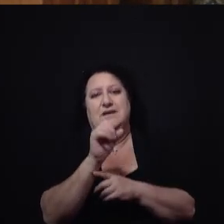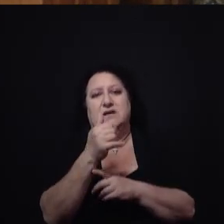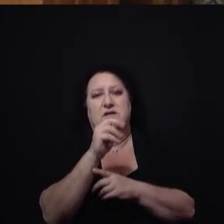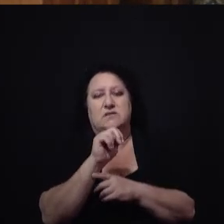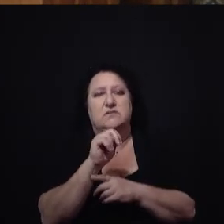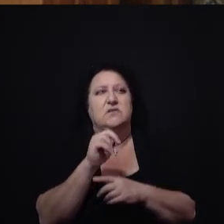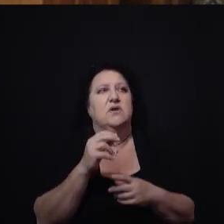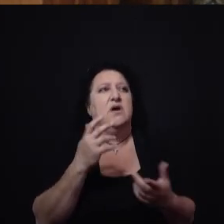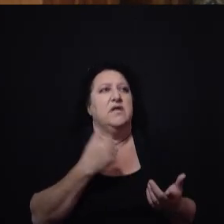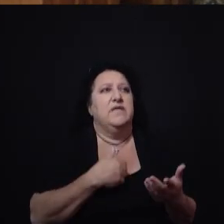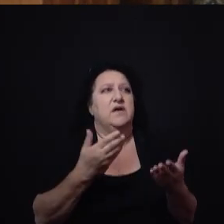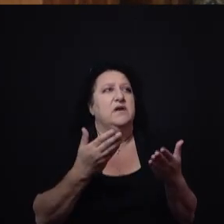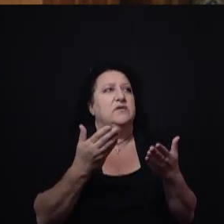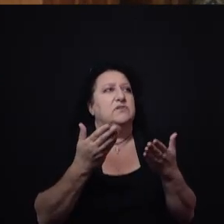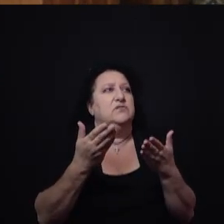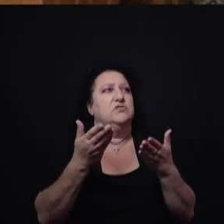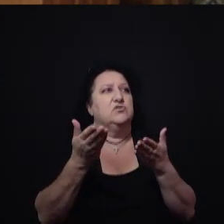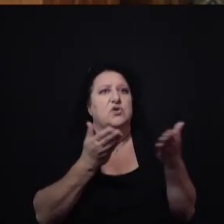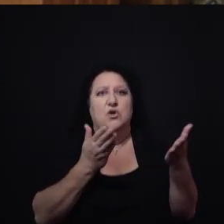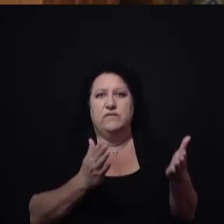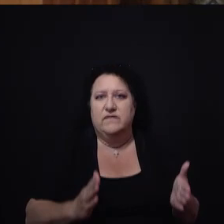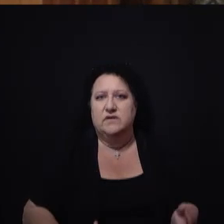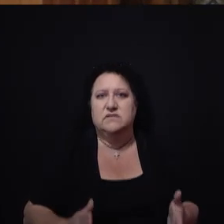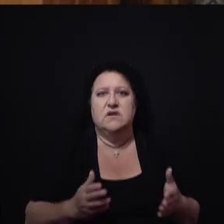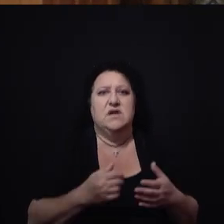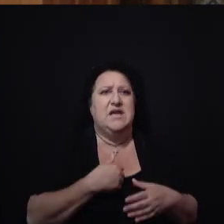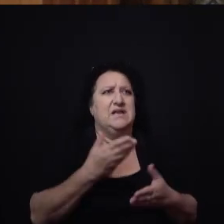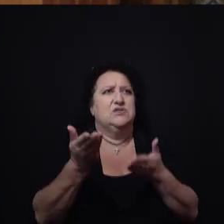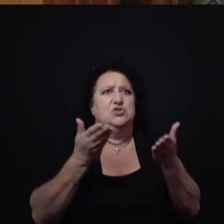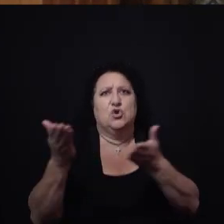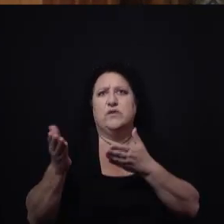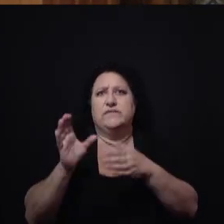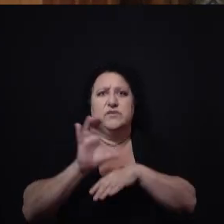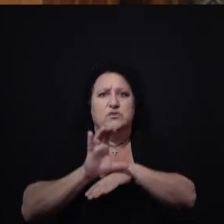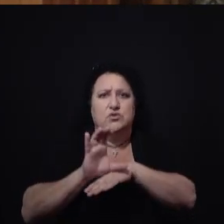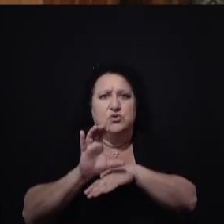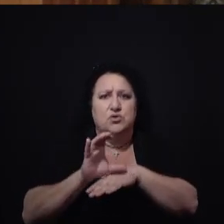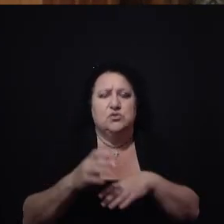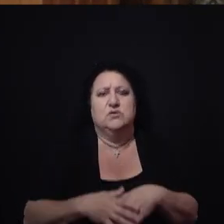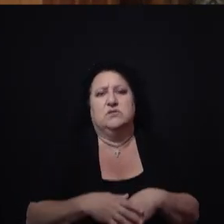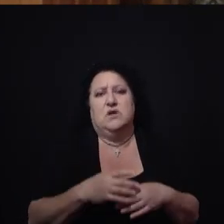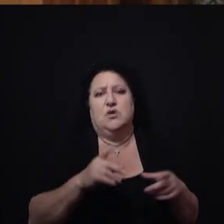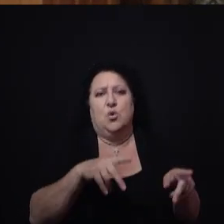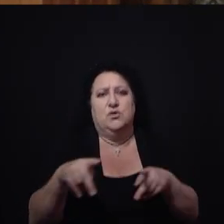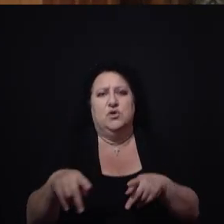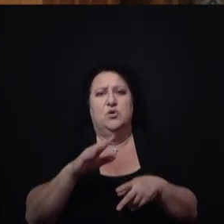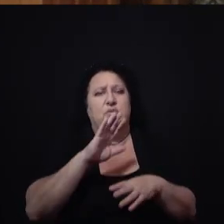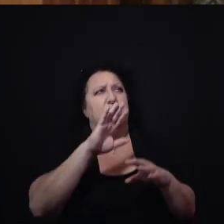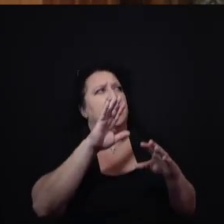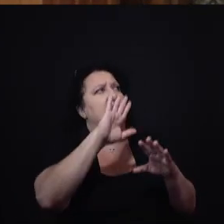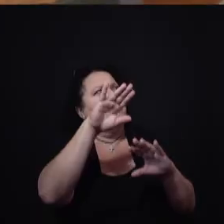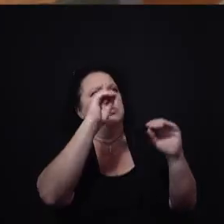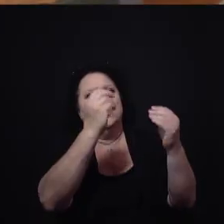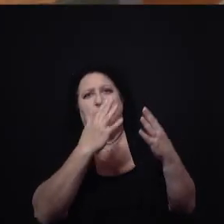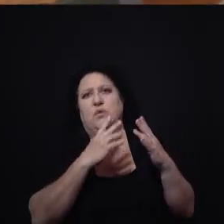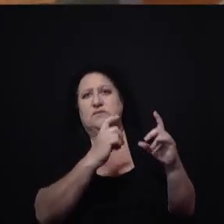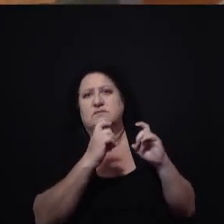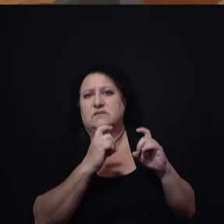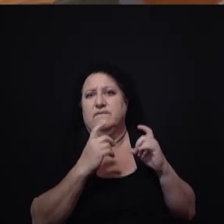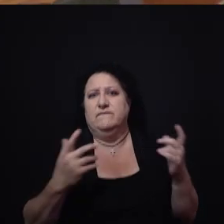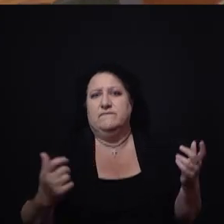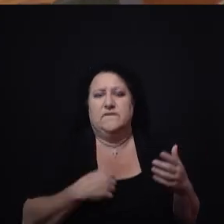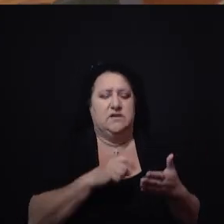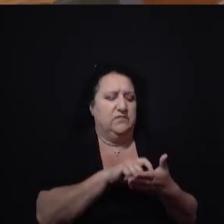become a servant of all in the life of the church, according to the gift of God's grace, he says. He's going on, verses 7 and 8. Although I'm the